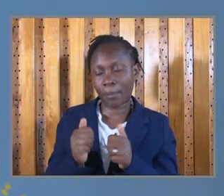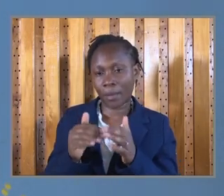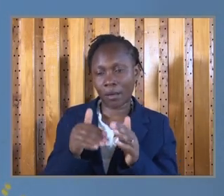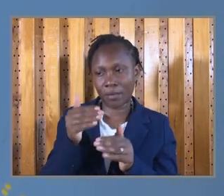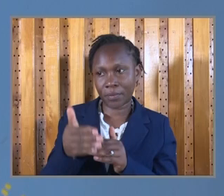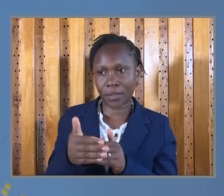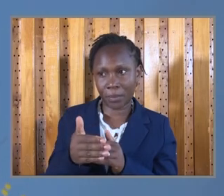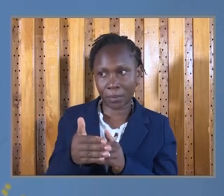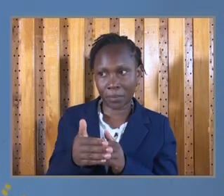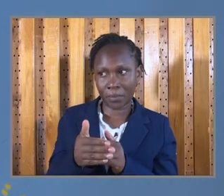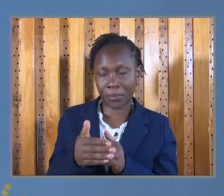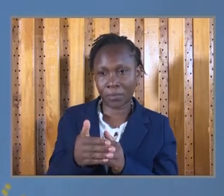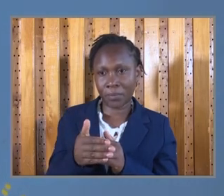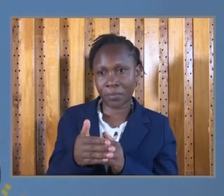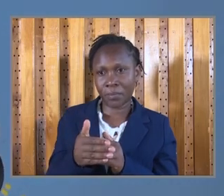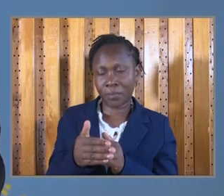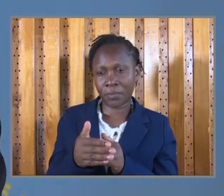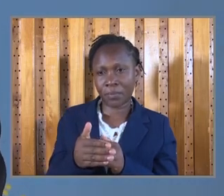And